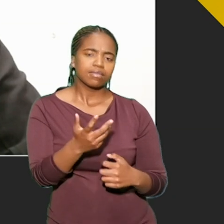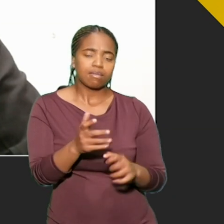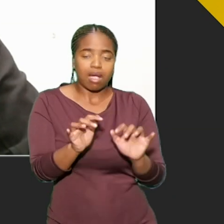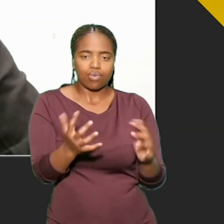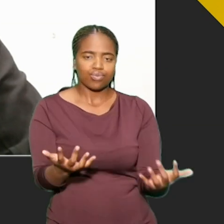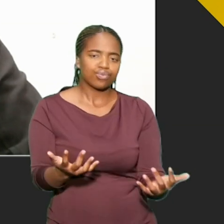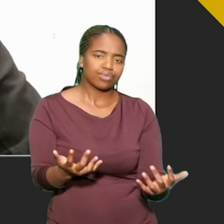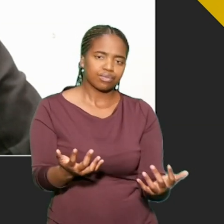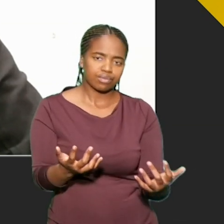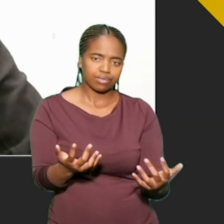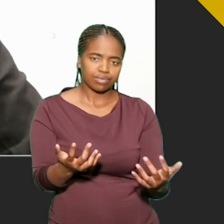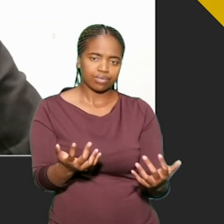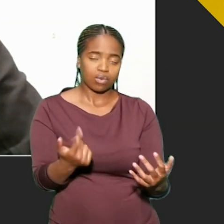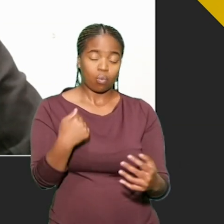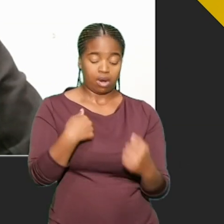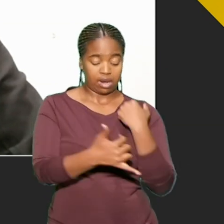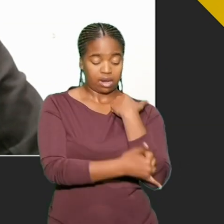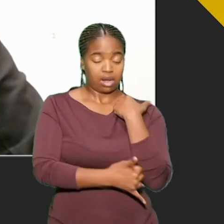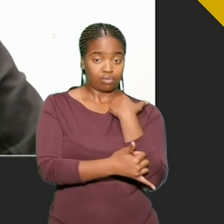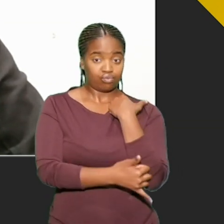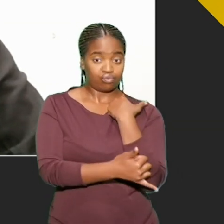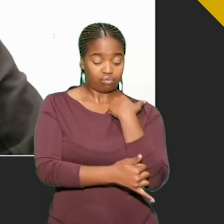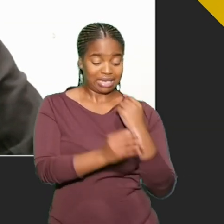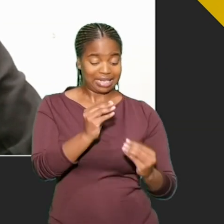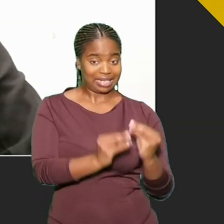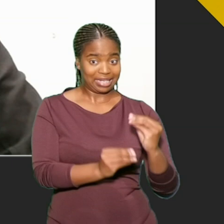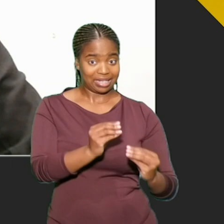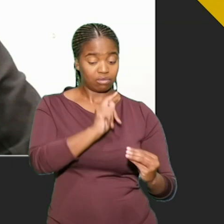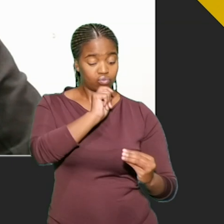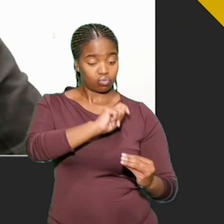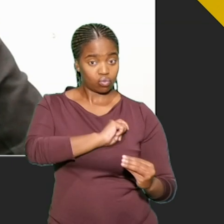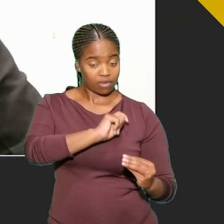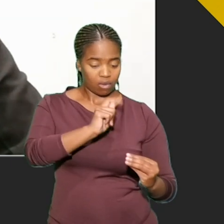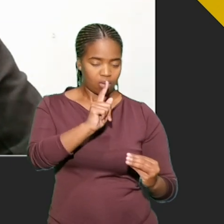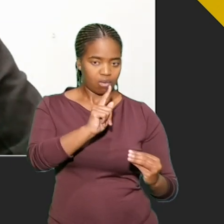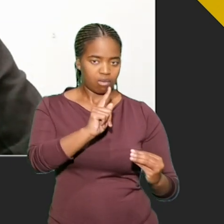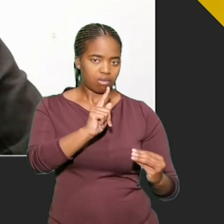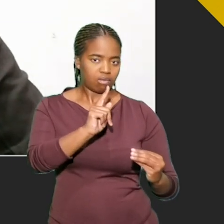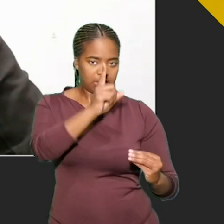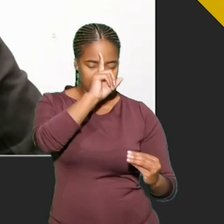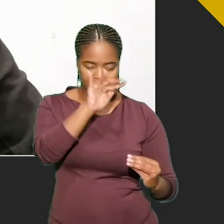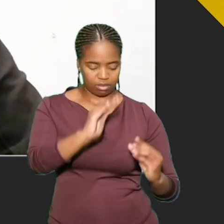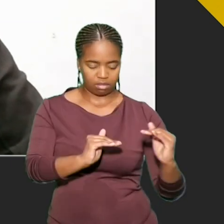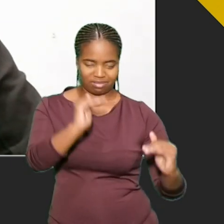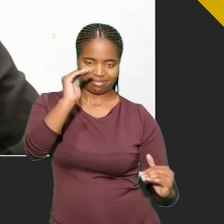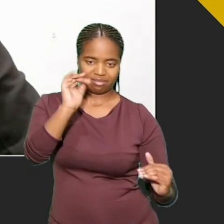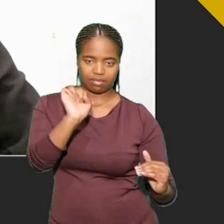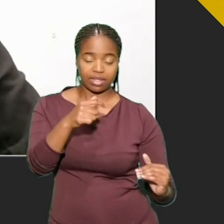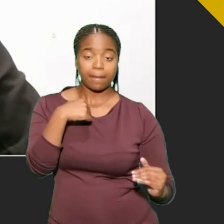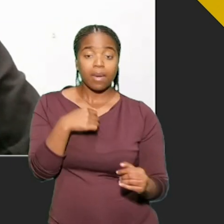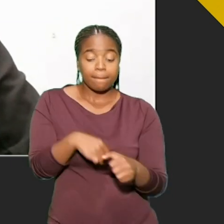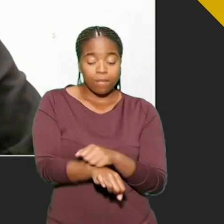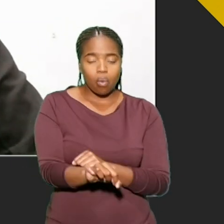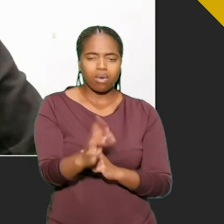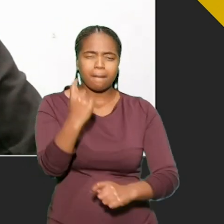how we inherited a country that has never been really integrated. So as someone who was born in